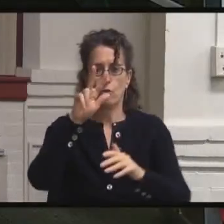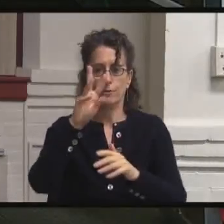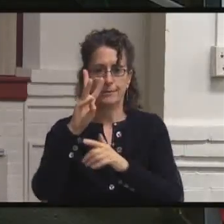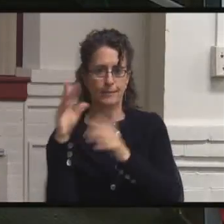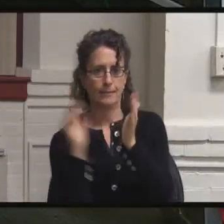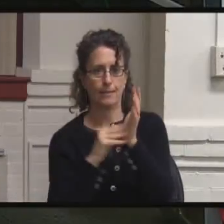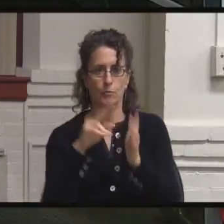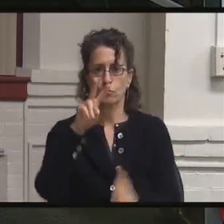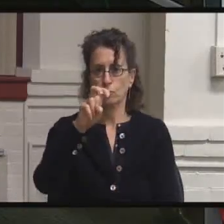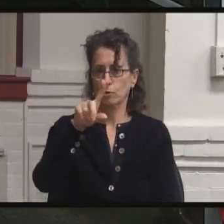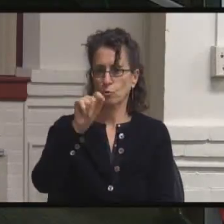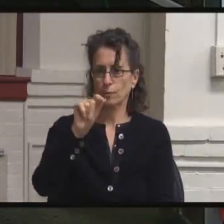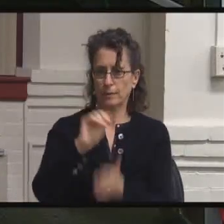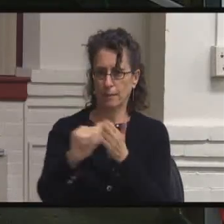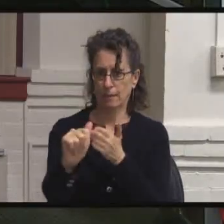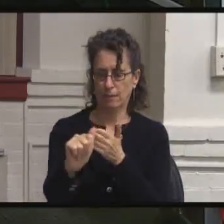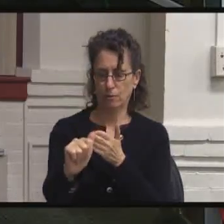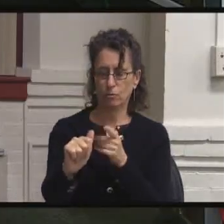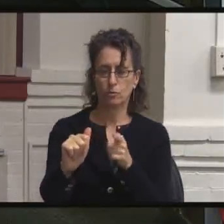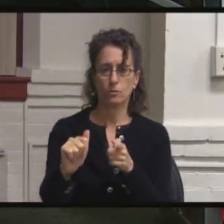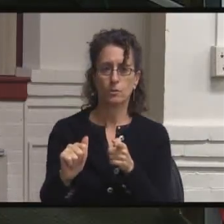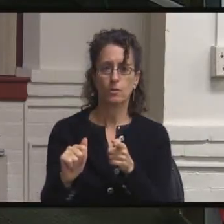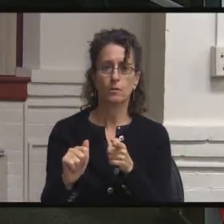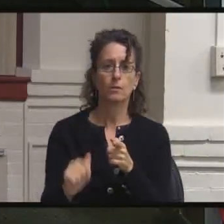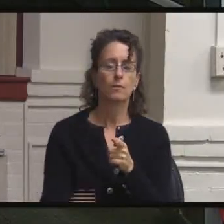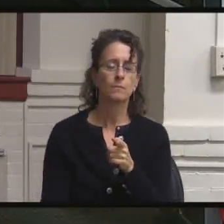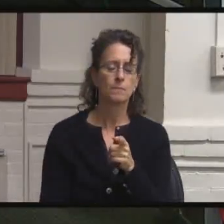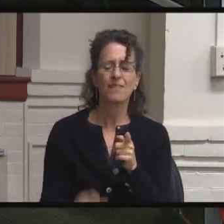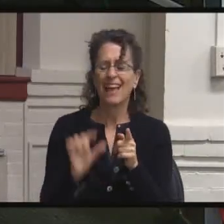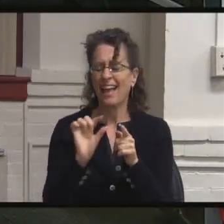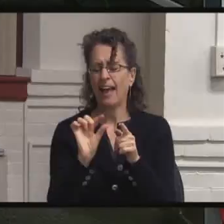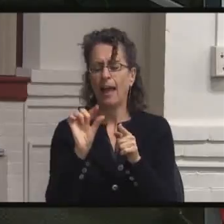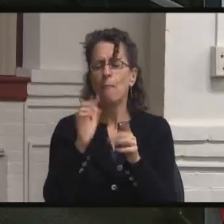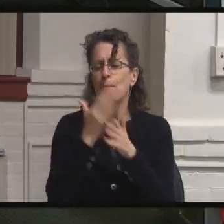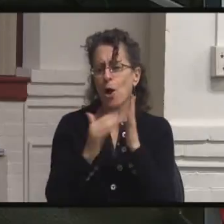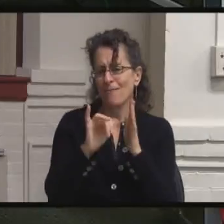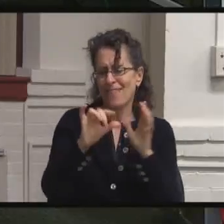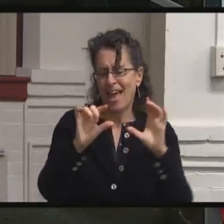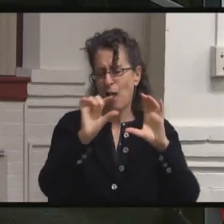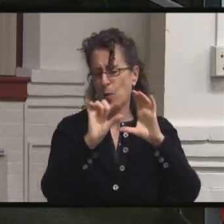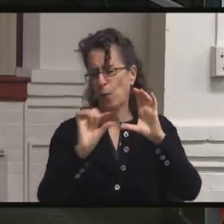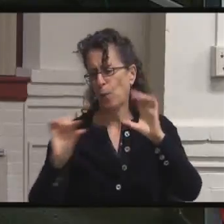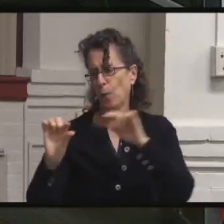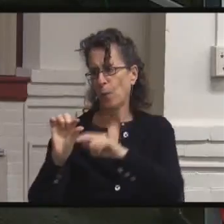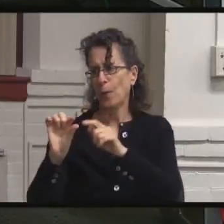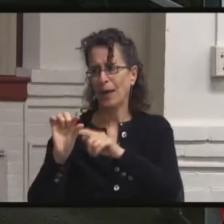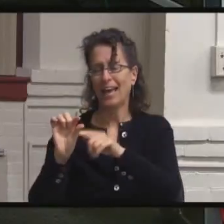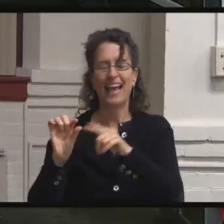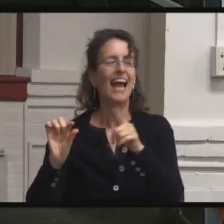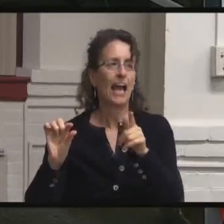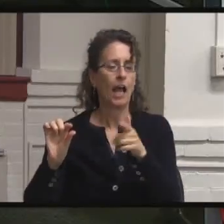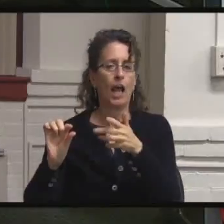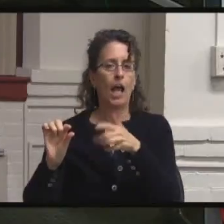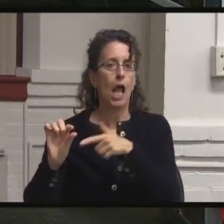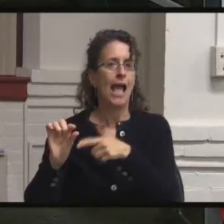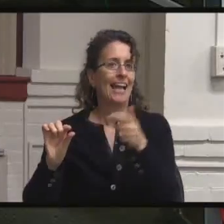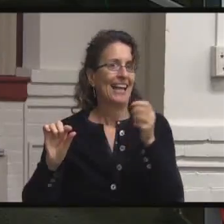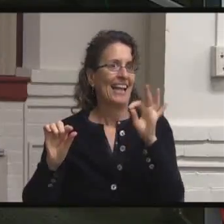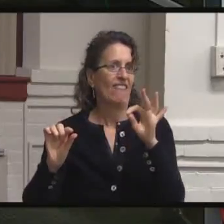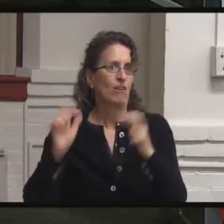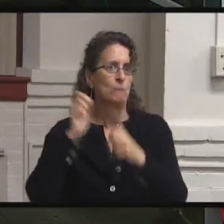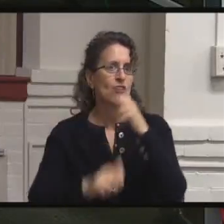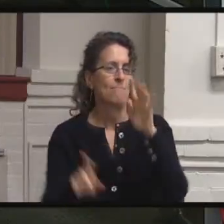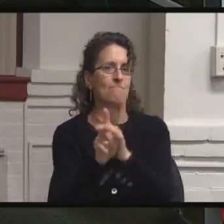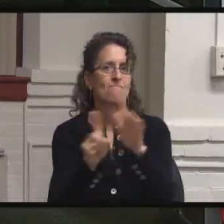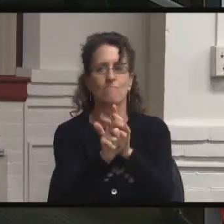$36,220. And that would include a small contingency for potentially unforeseen challenges that arise.